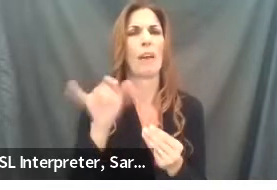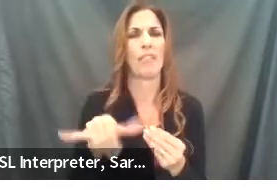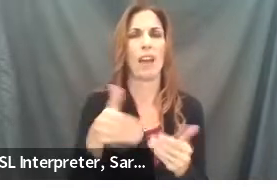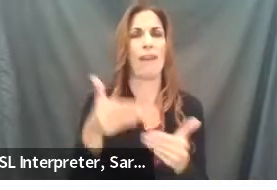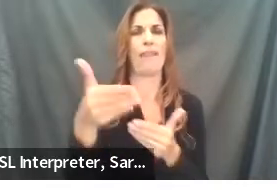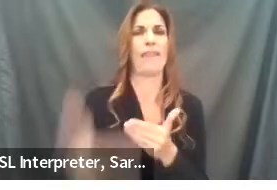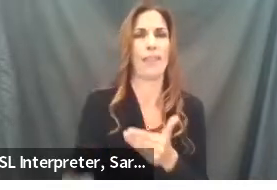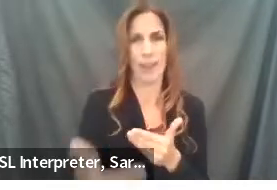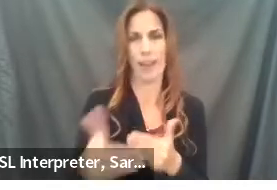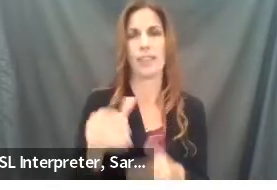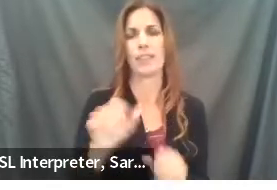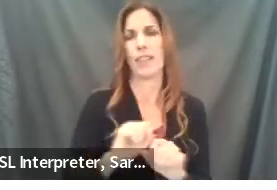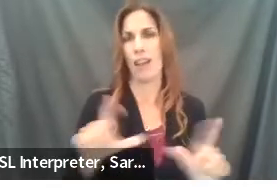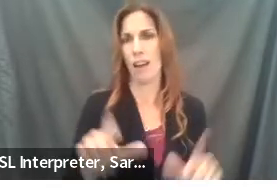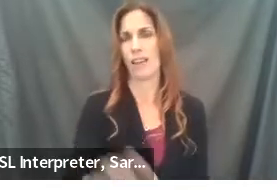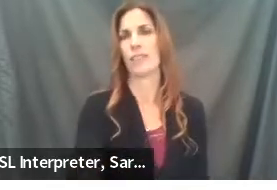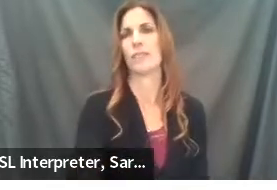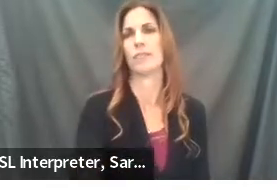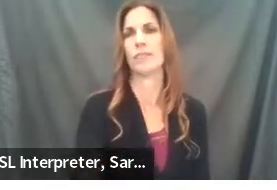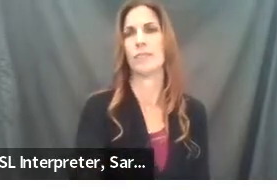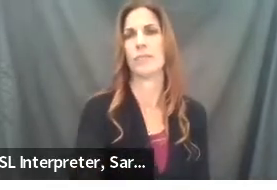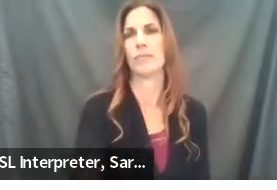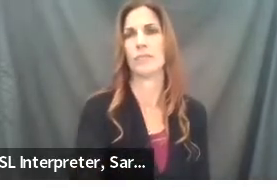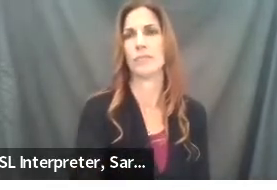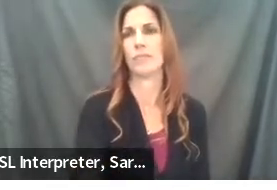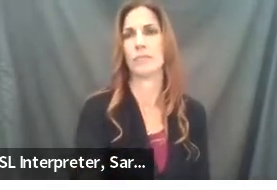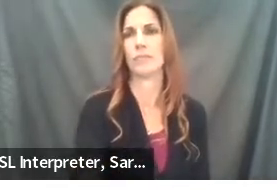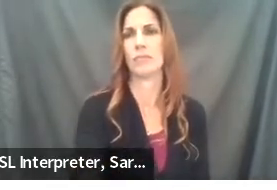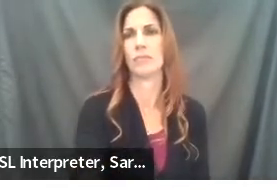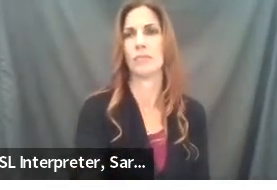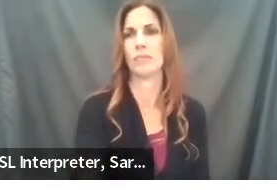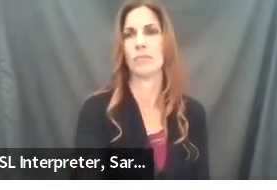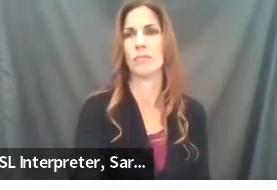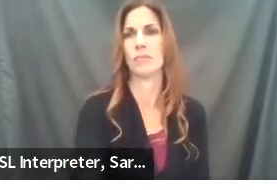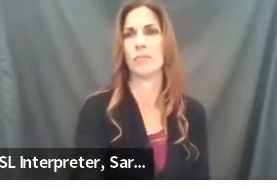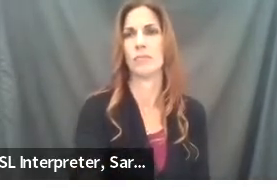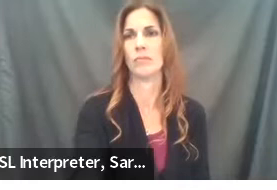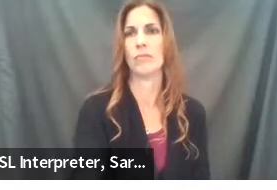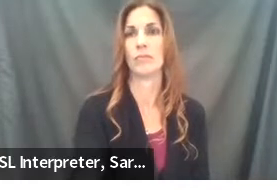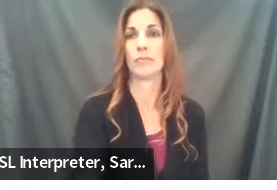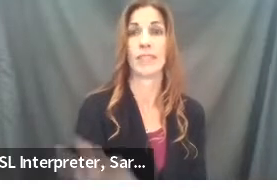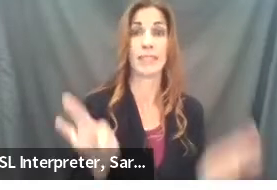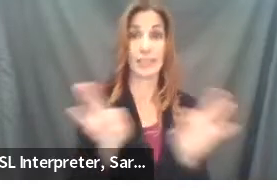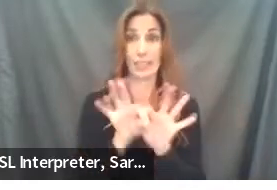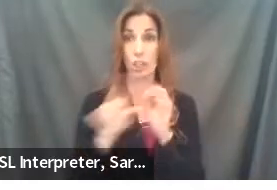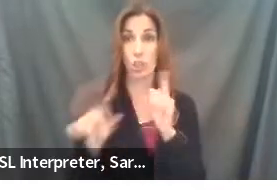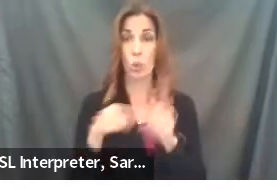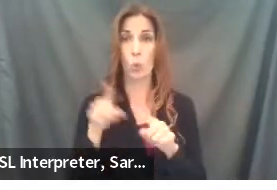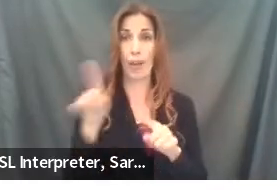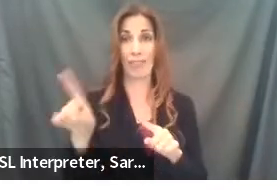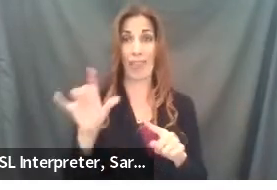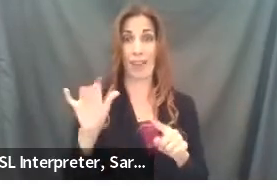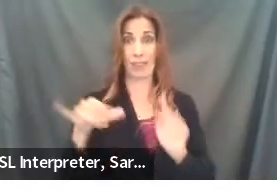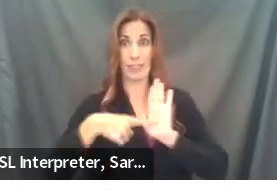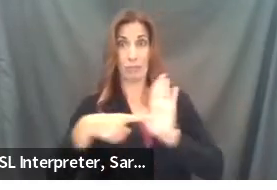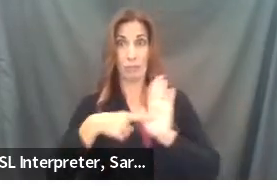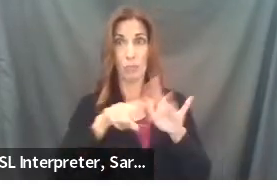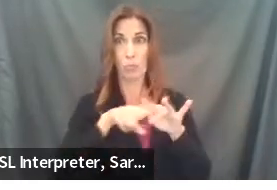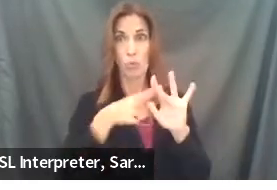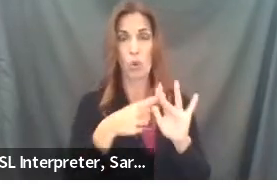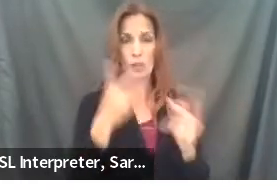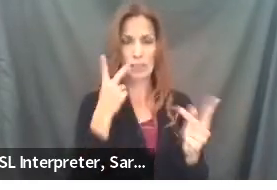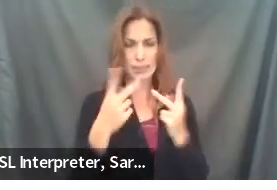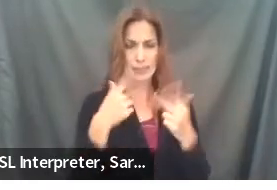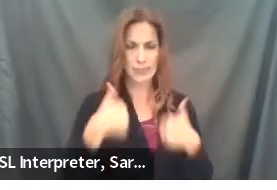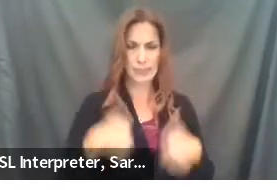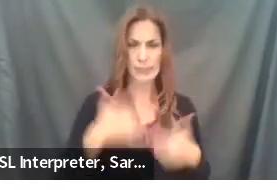slide. But it is essential that as soon as symptoms begin, to speak to your provider